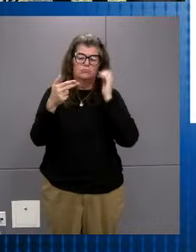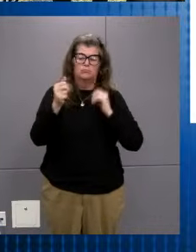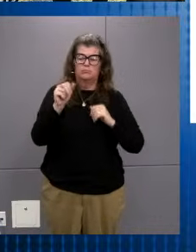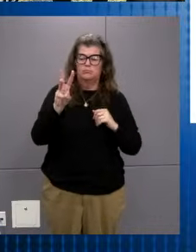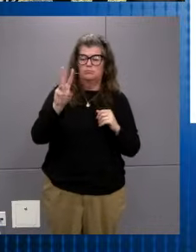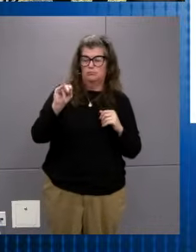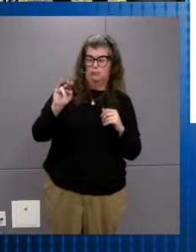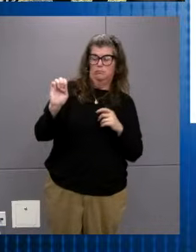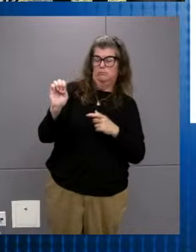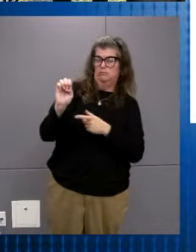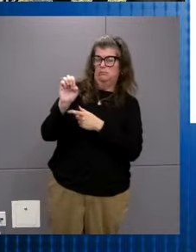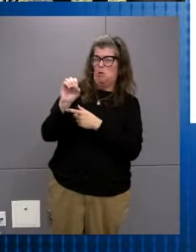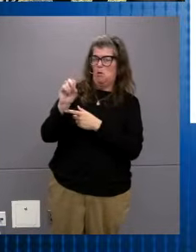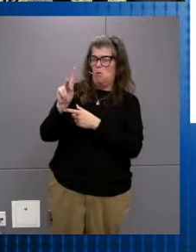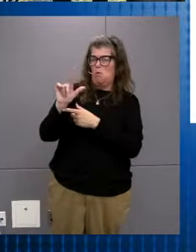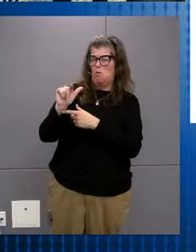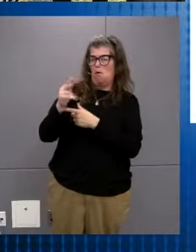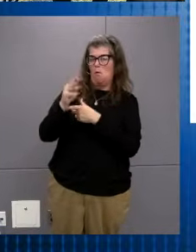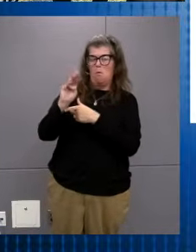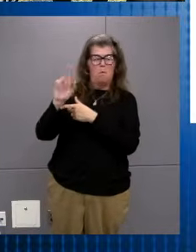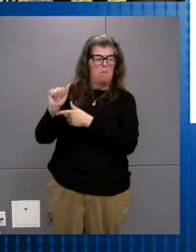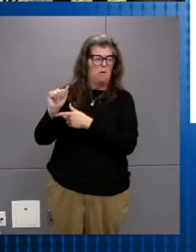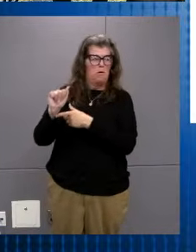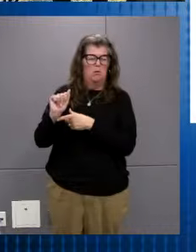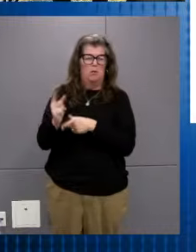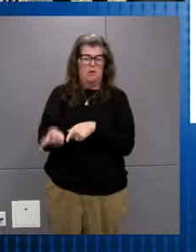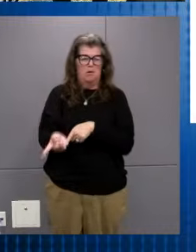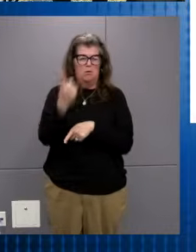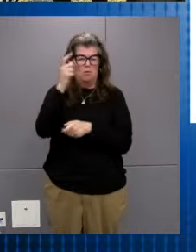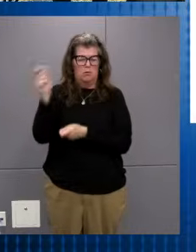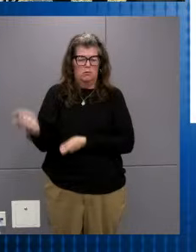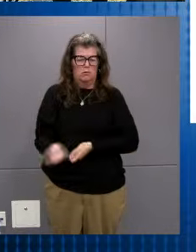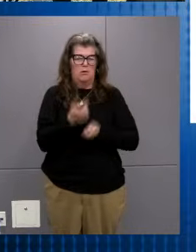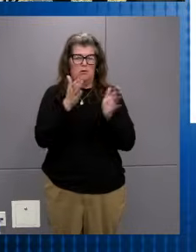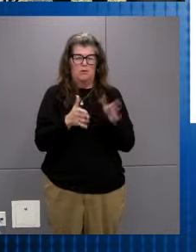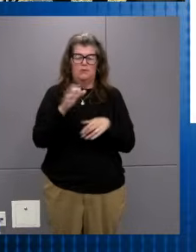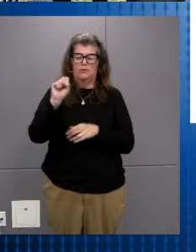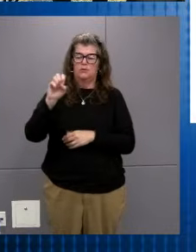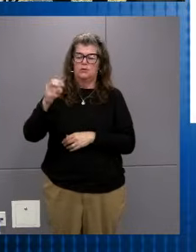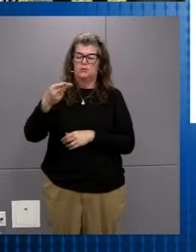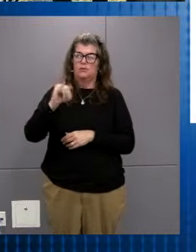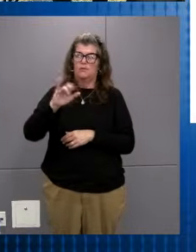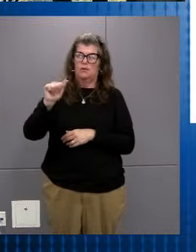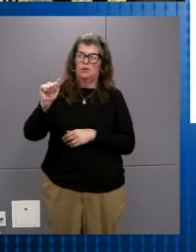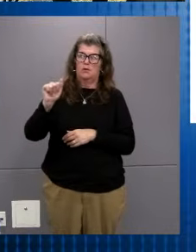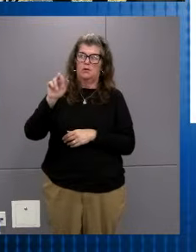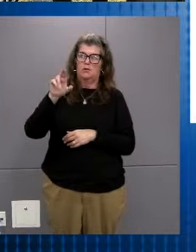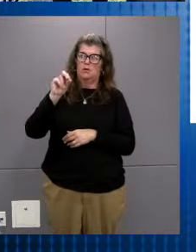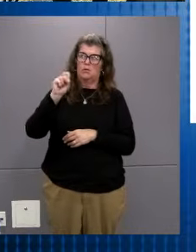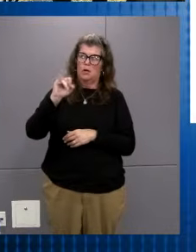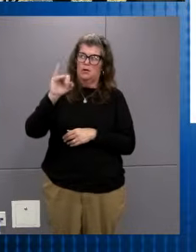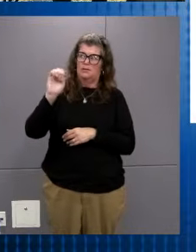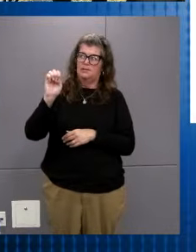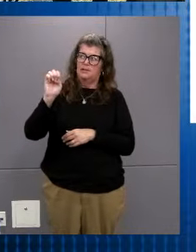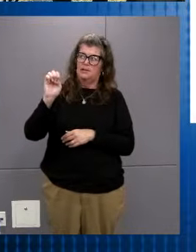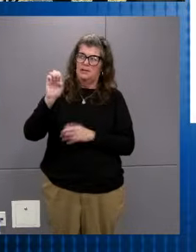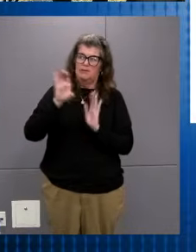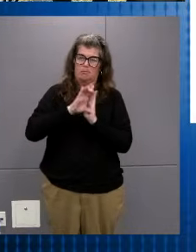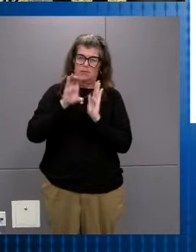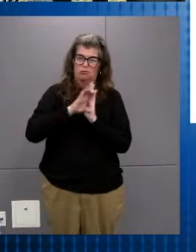Oklahoma. And we had one golfer, Sophia Rossi, who you see depicted up there in a